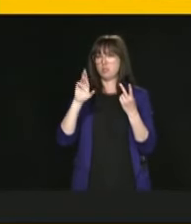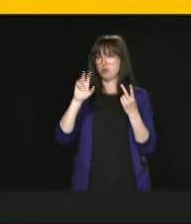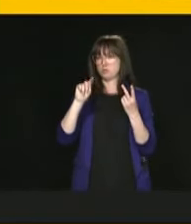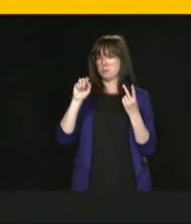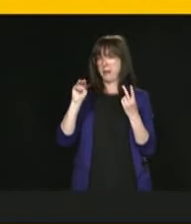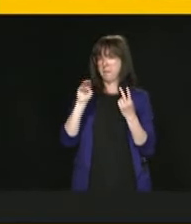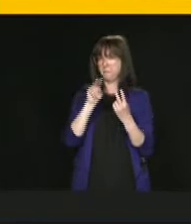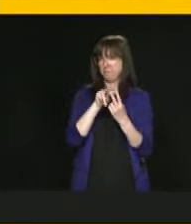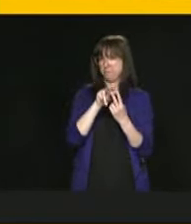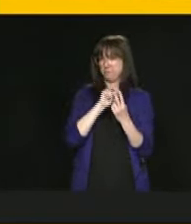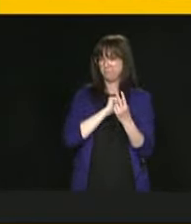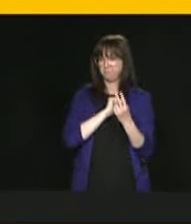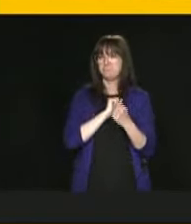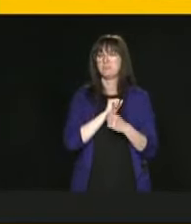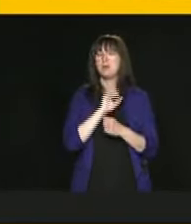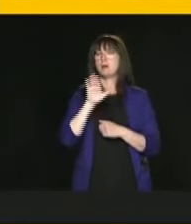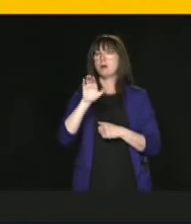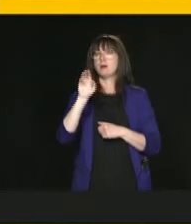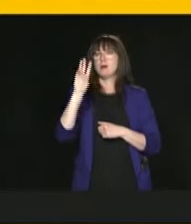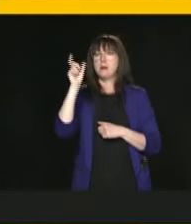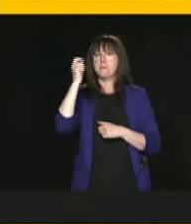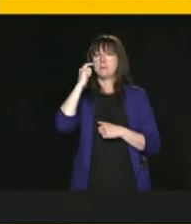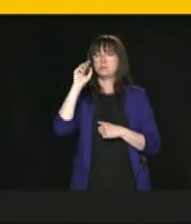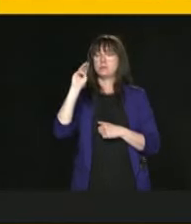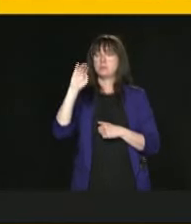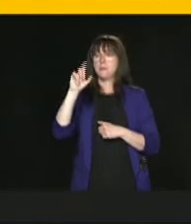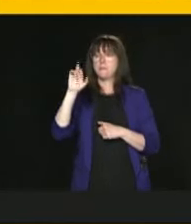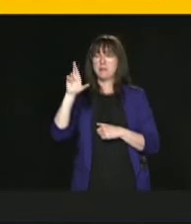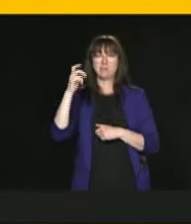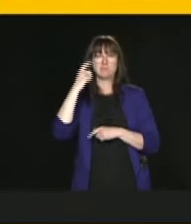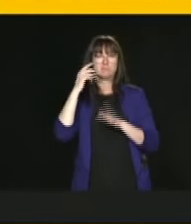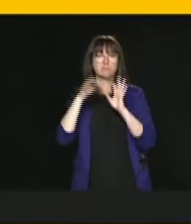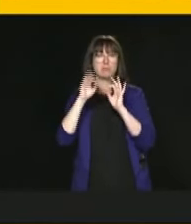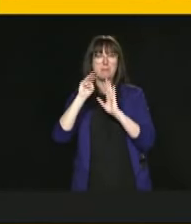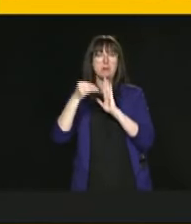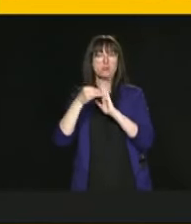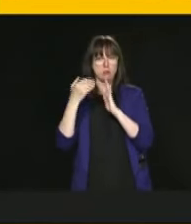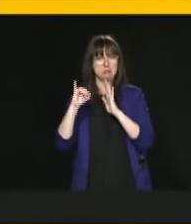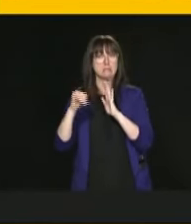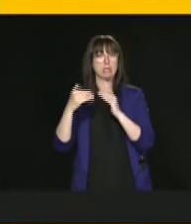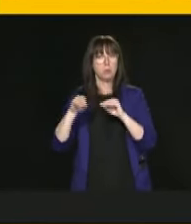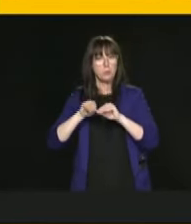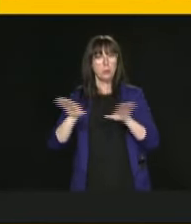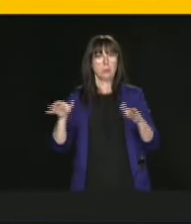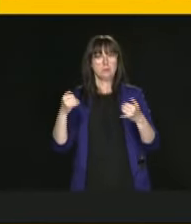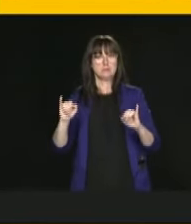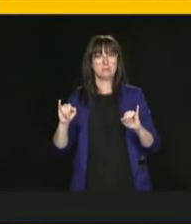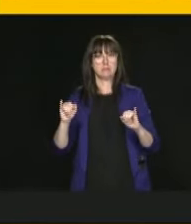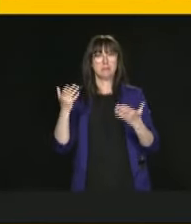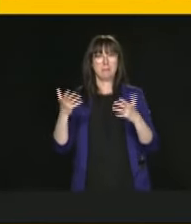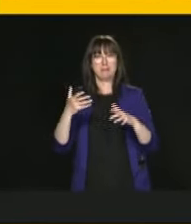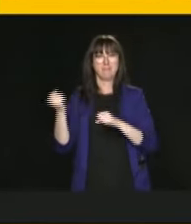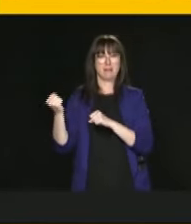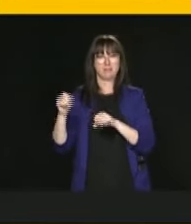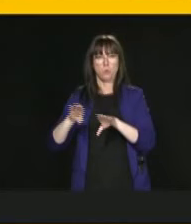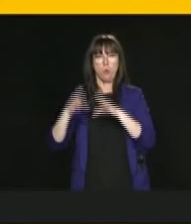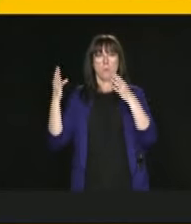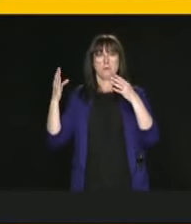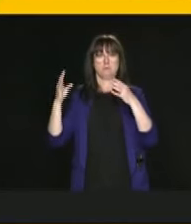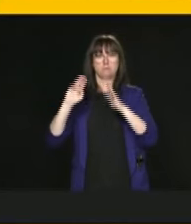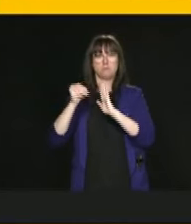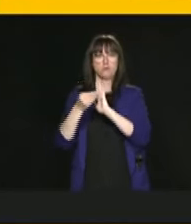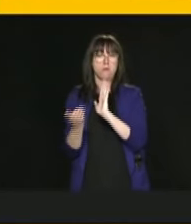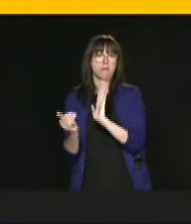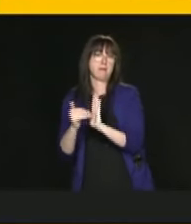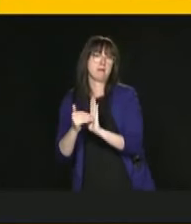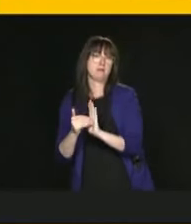said about Montreal, we're not out of the woods. Perhaps we're going too quickly. Could you specify what your concerns are for people and